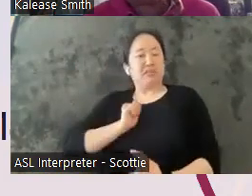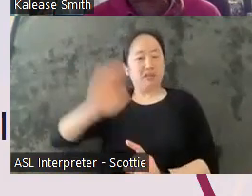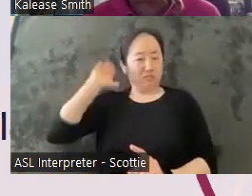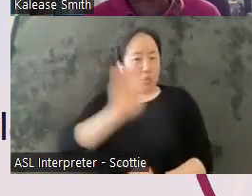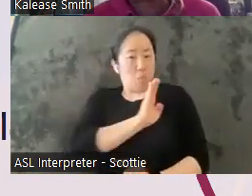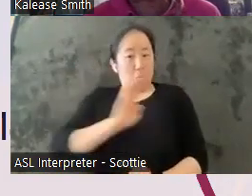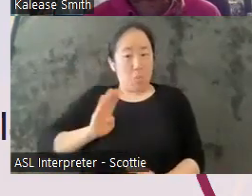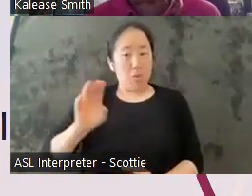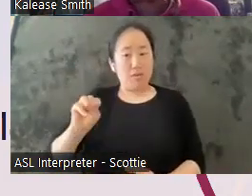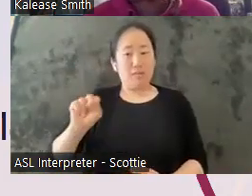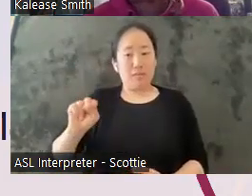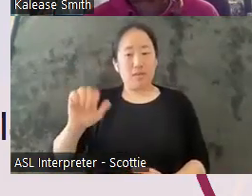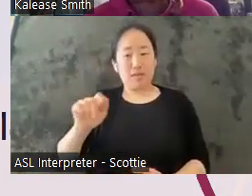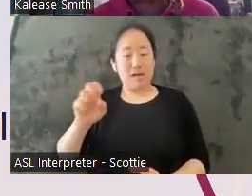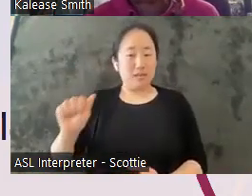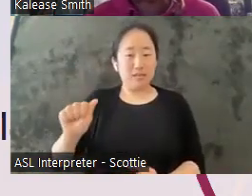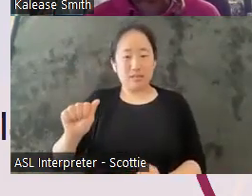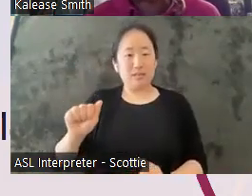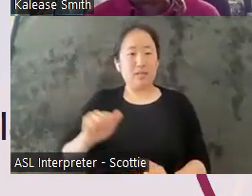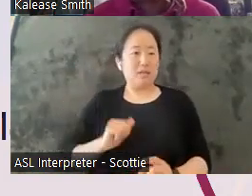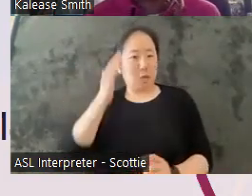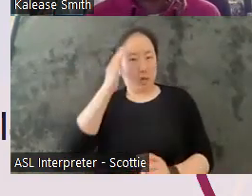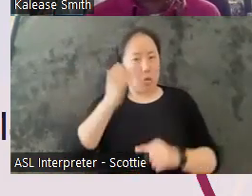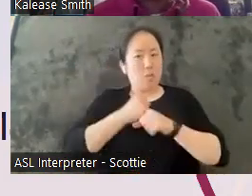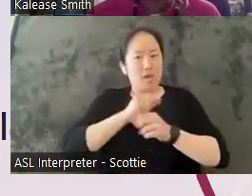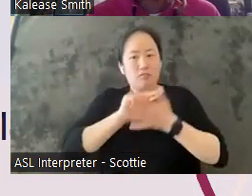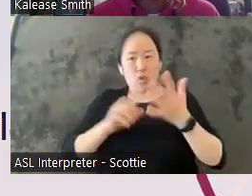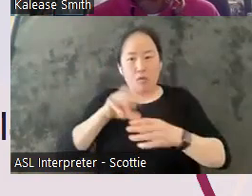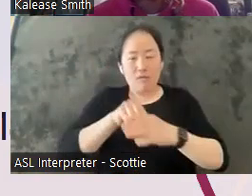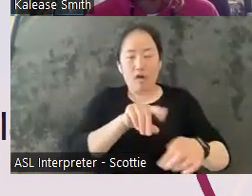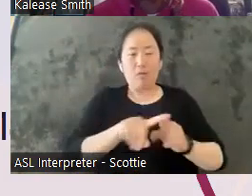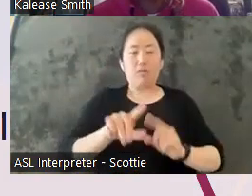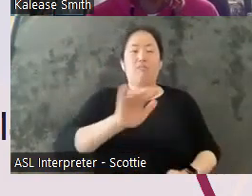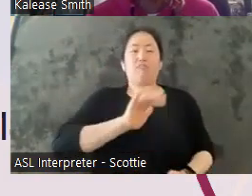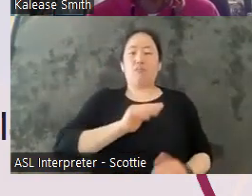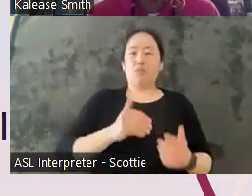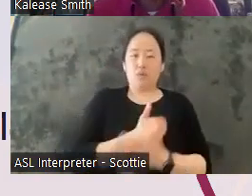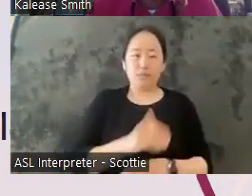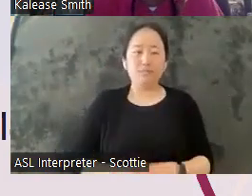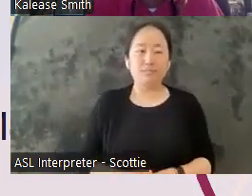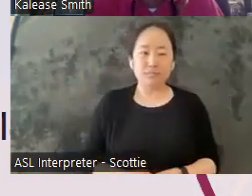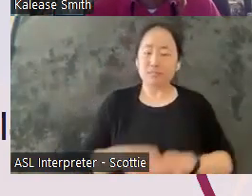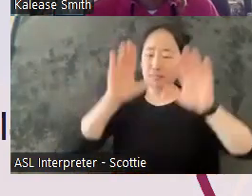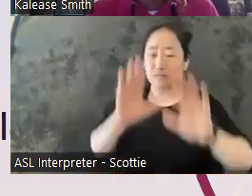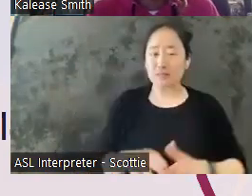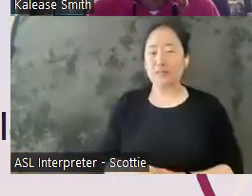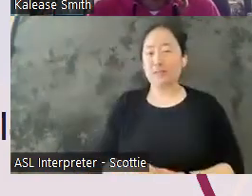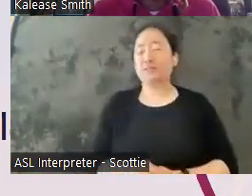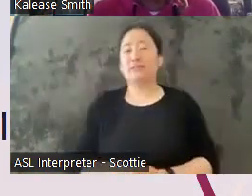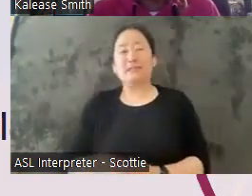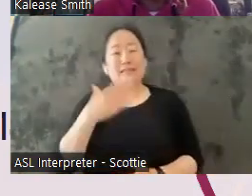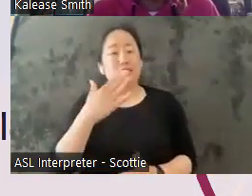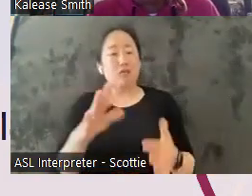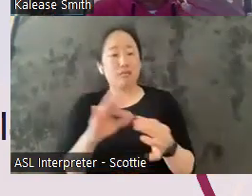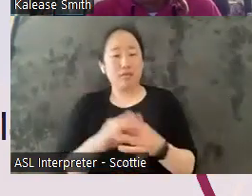familiarize myself with them again. But thanks for bringing that one up because that's great. I know parents want to have these conversations, but how do I start it out? And